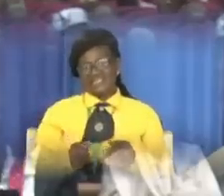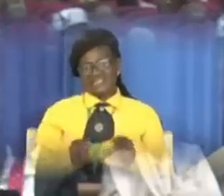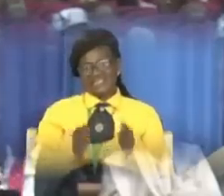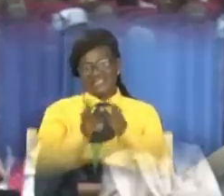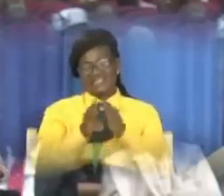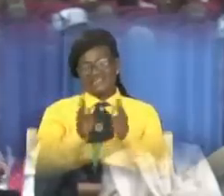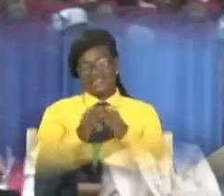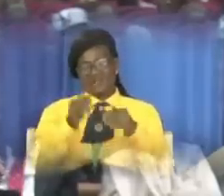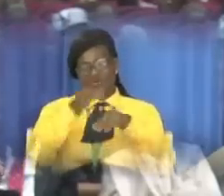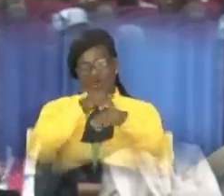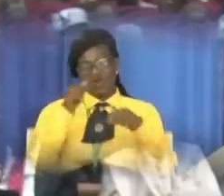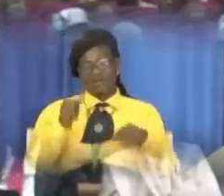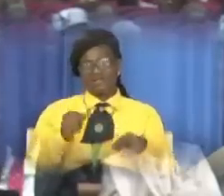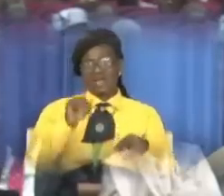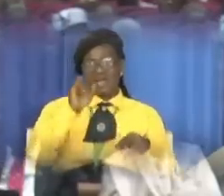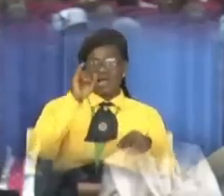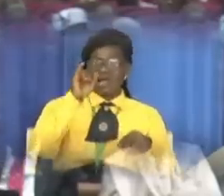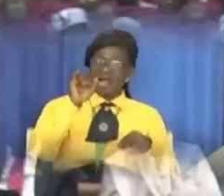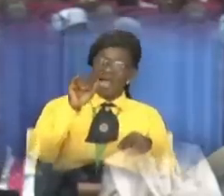And they were defeated.